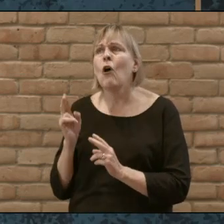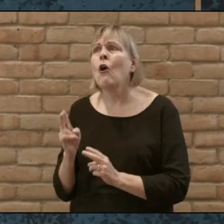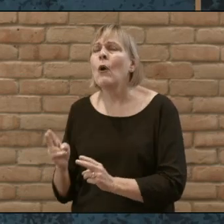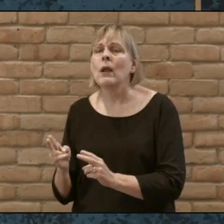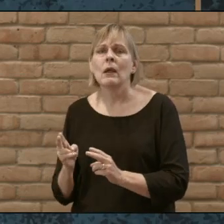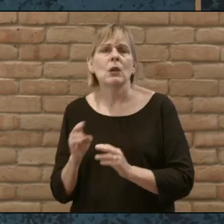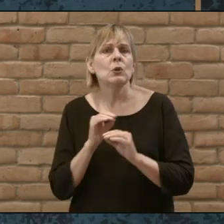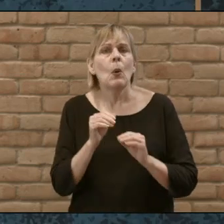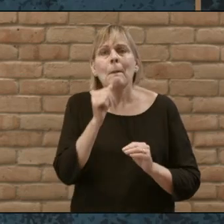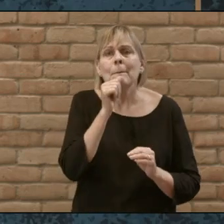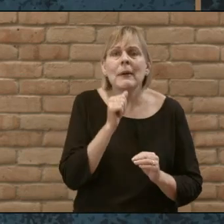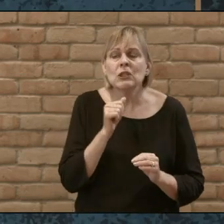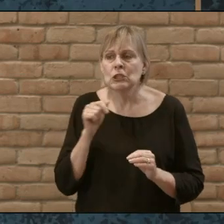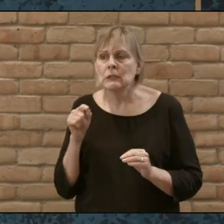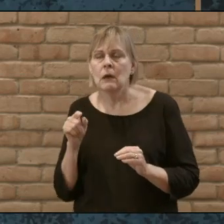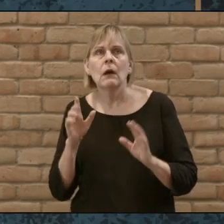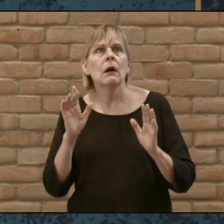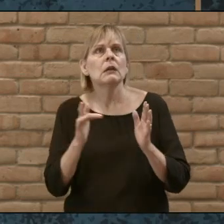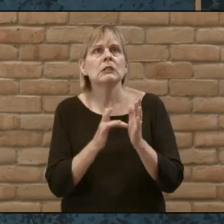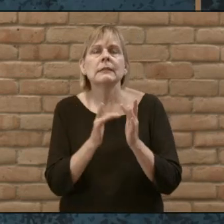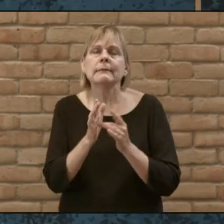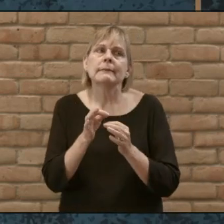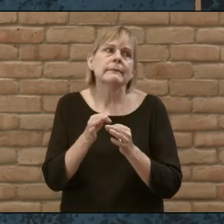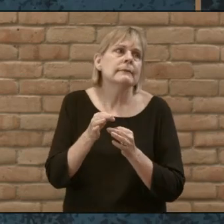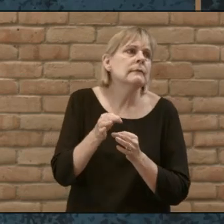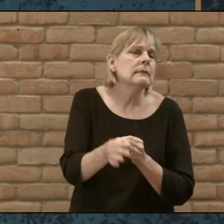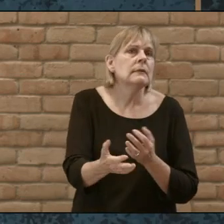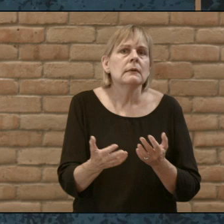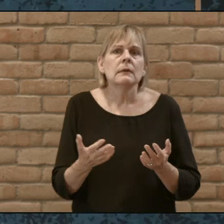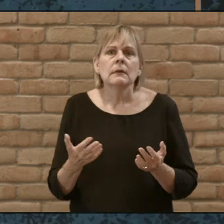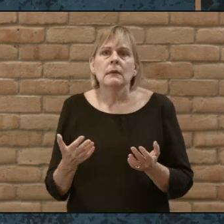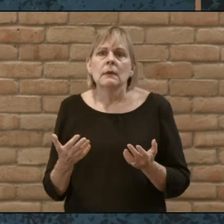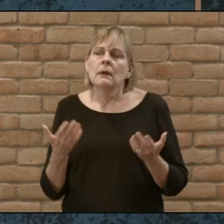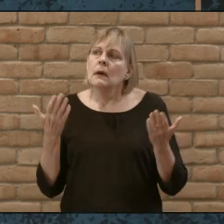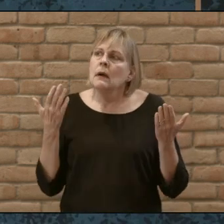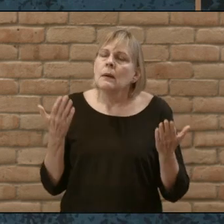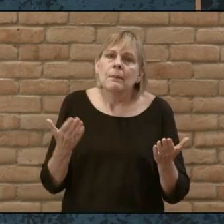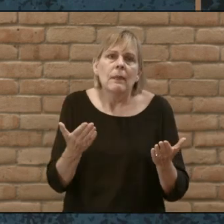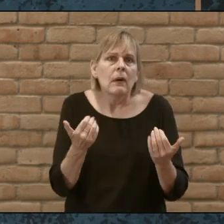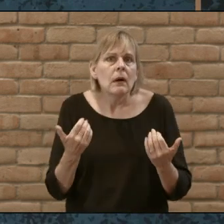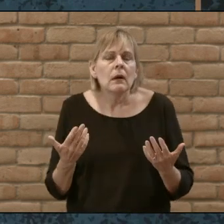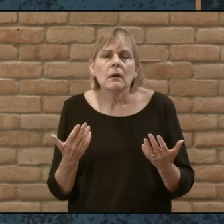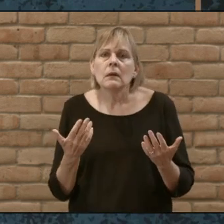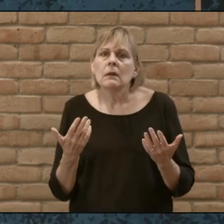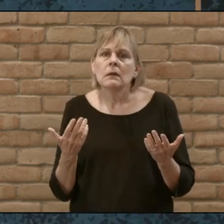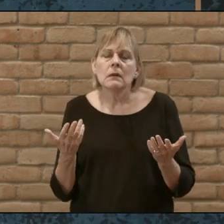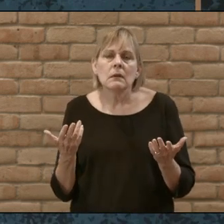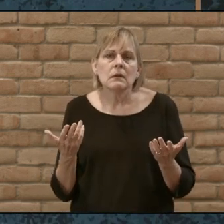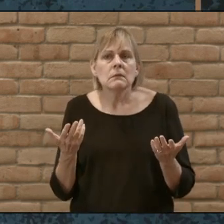impatient because he's delaying irrationally unconscionably inordinately